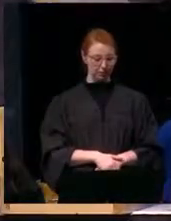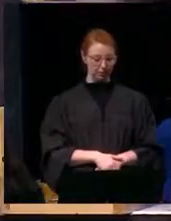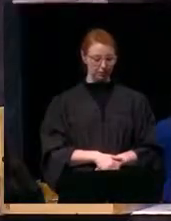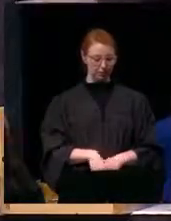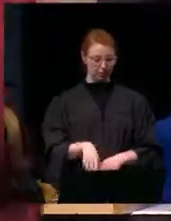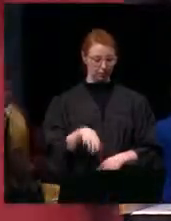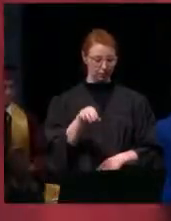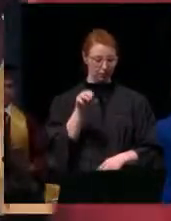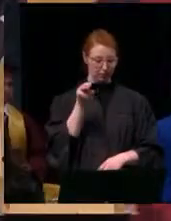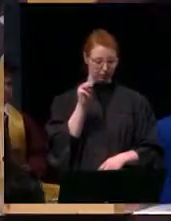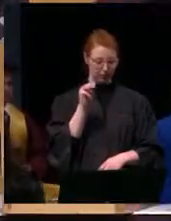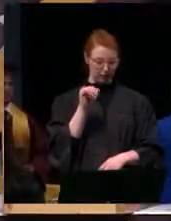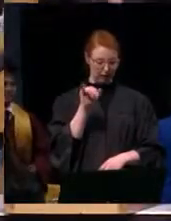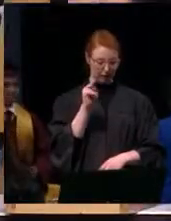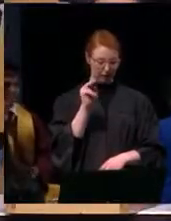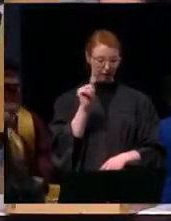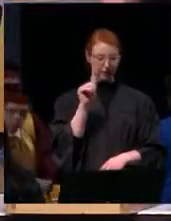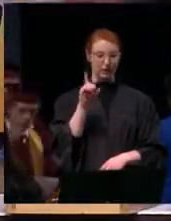Niamde Saku Taylor.